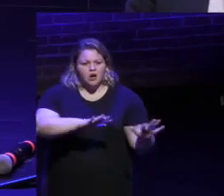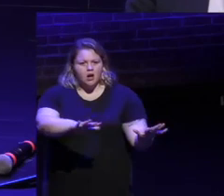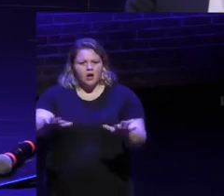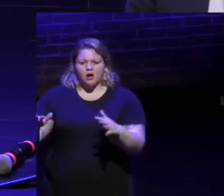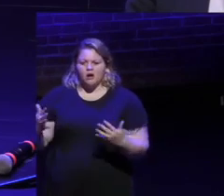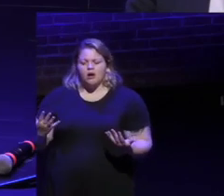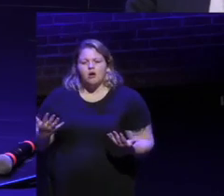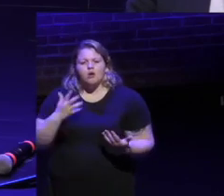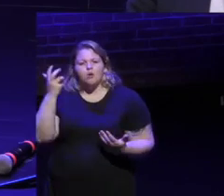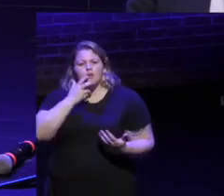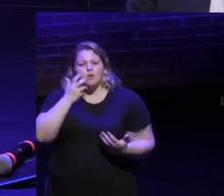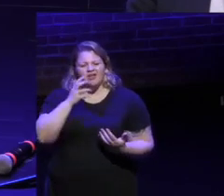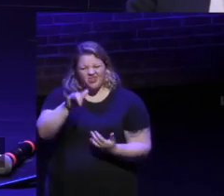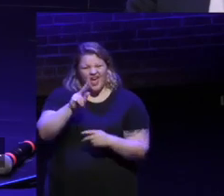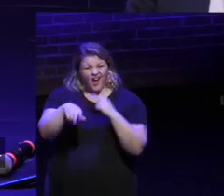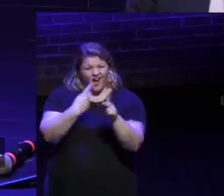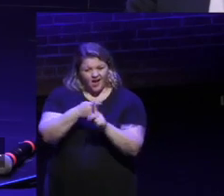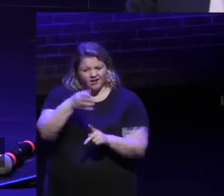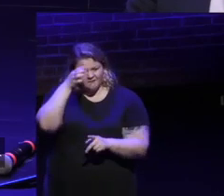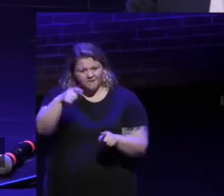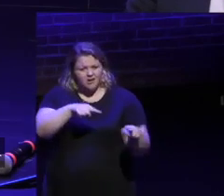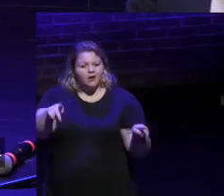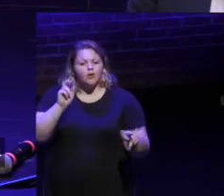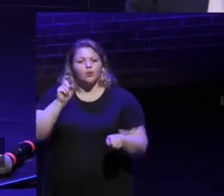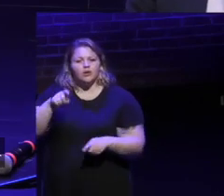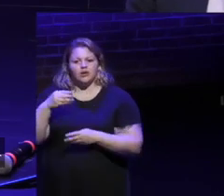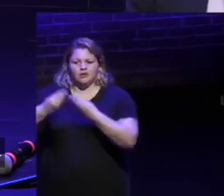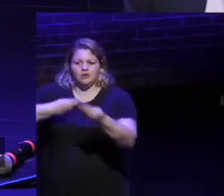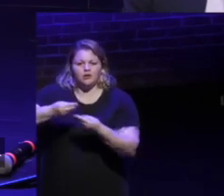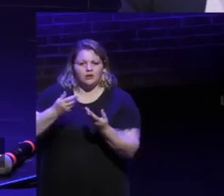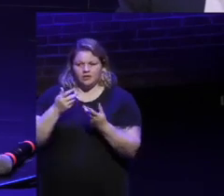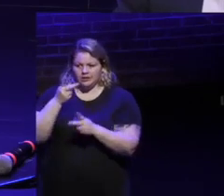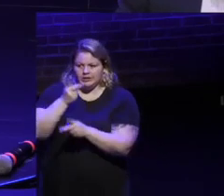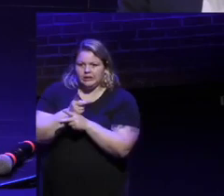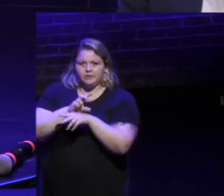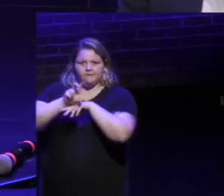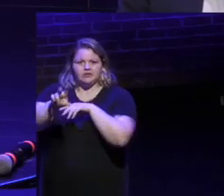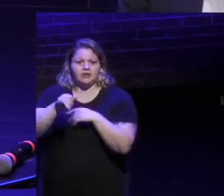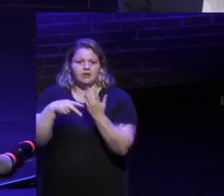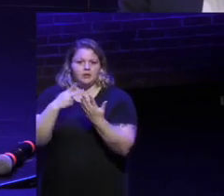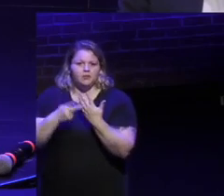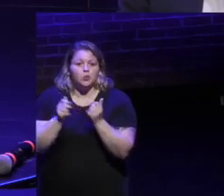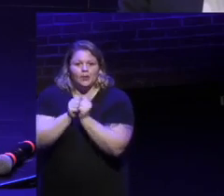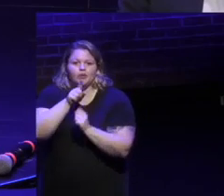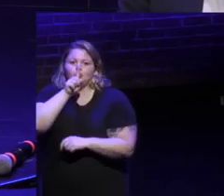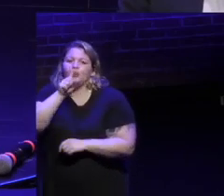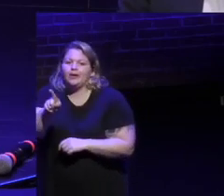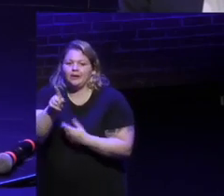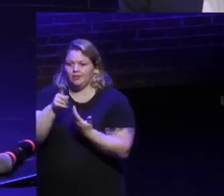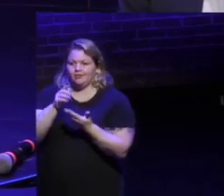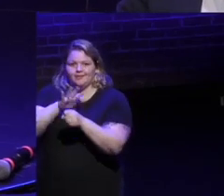are the kinds of things that we need to keep bringing forward and investing in those kinds of programs. Thank you. With real money.